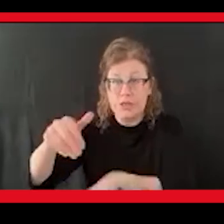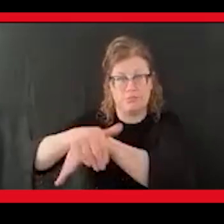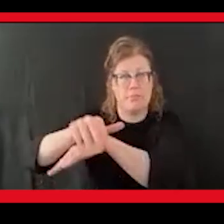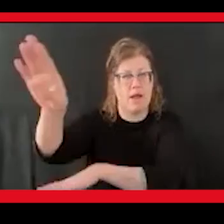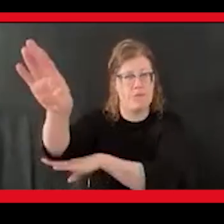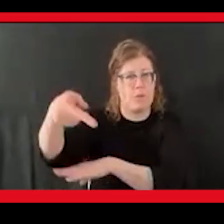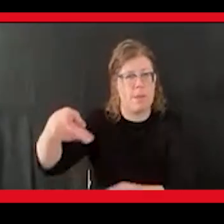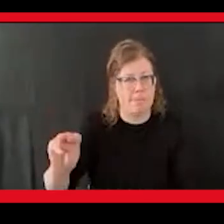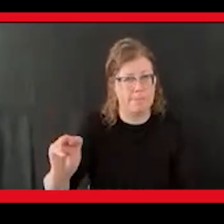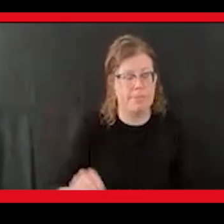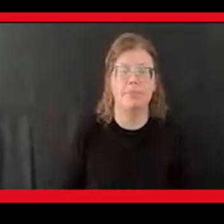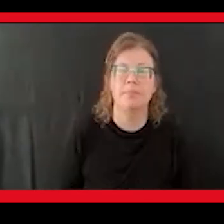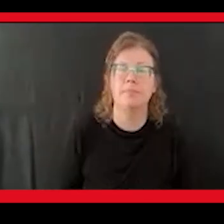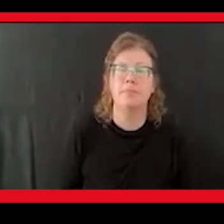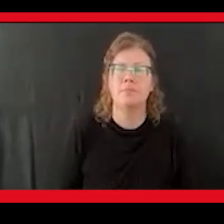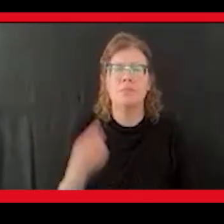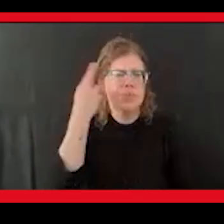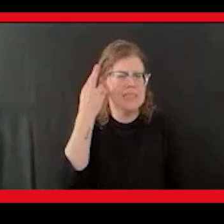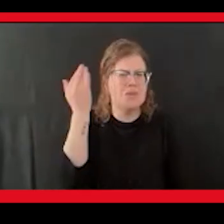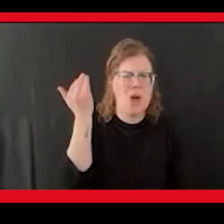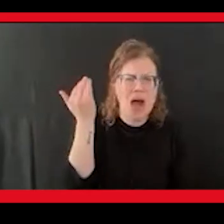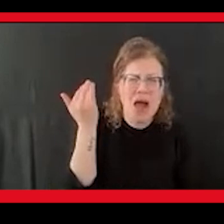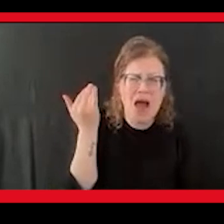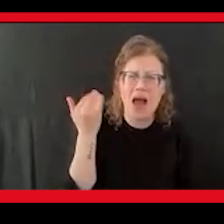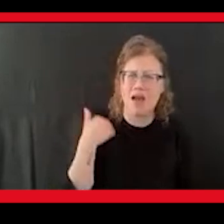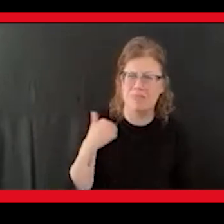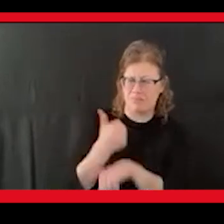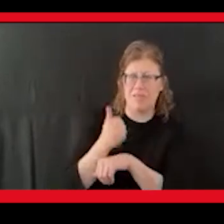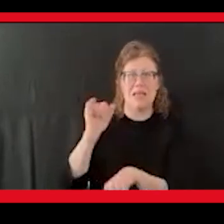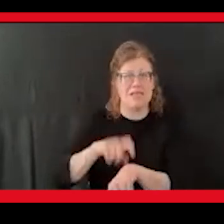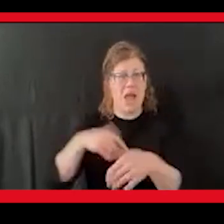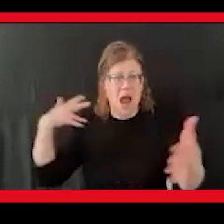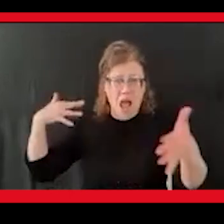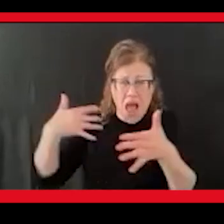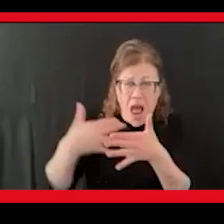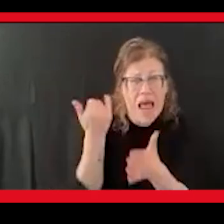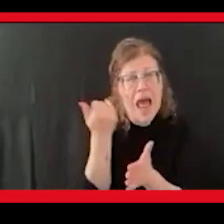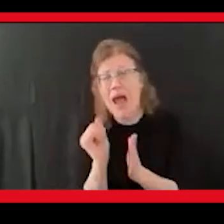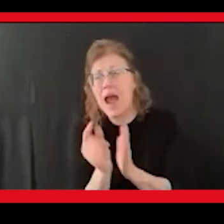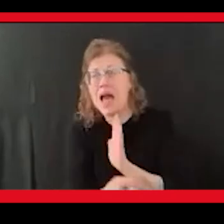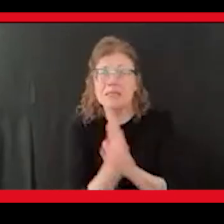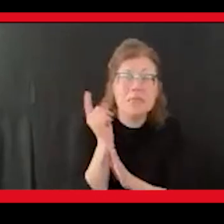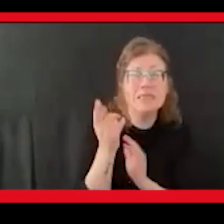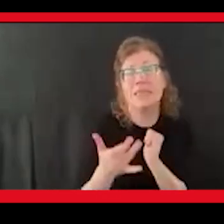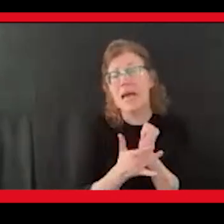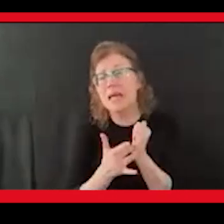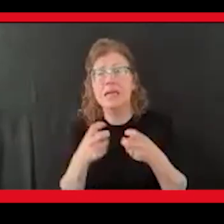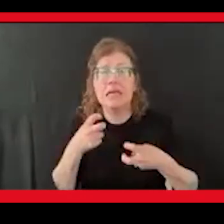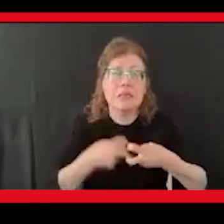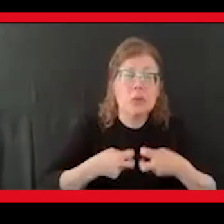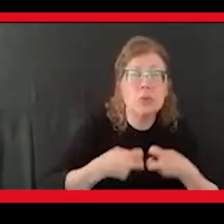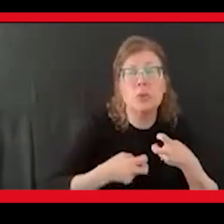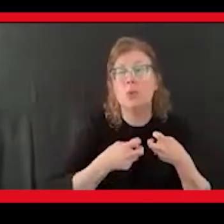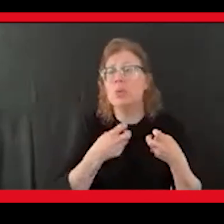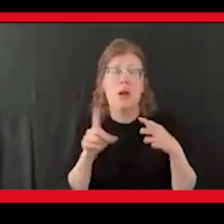to help with any last-minute technical issues or questions that you may have. Staff will do their best